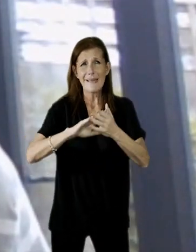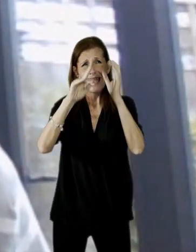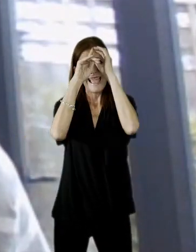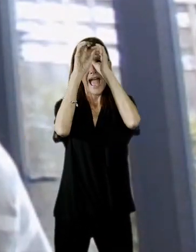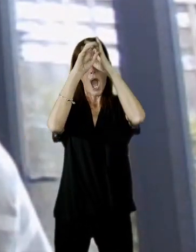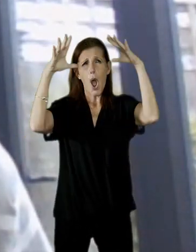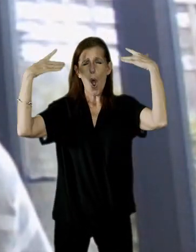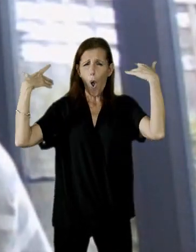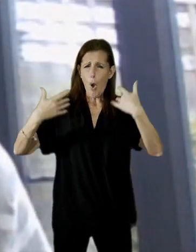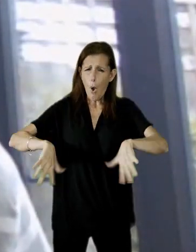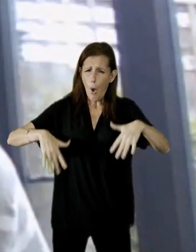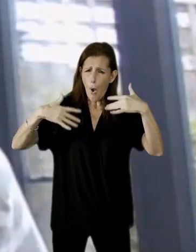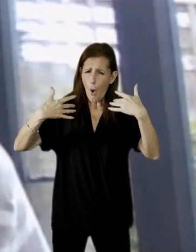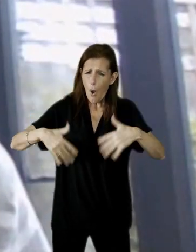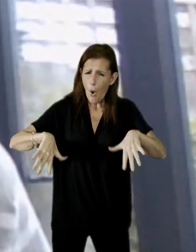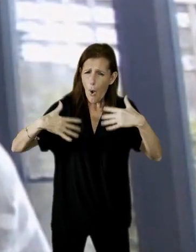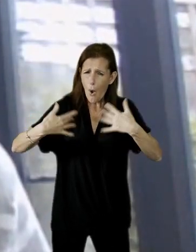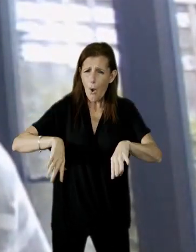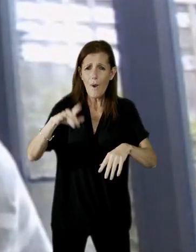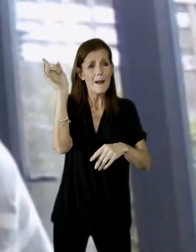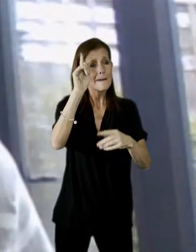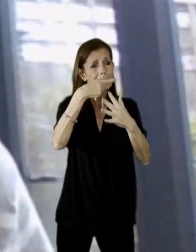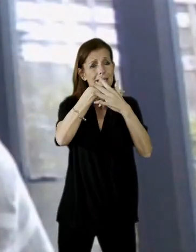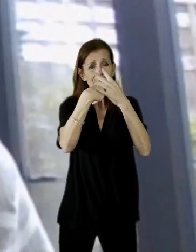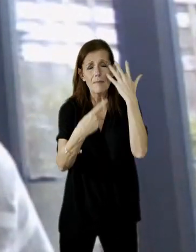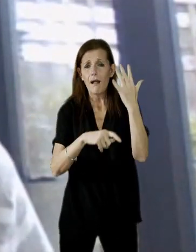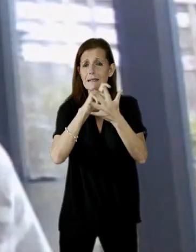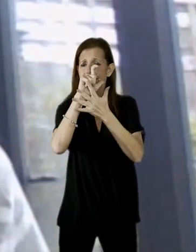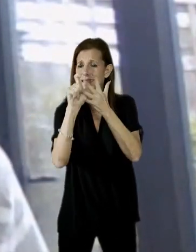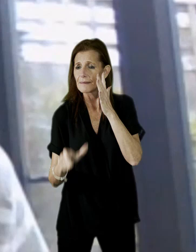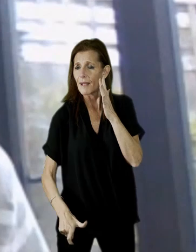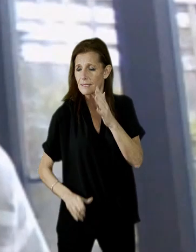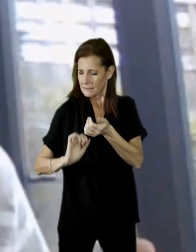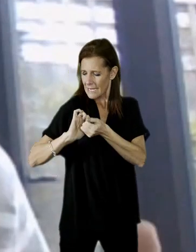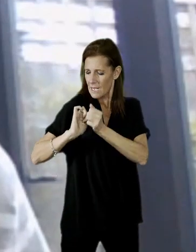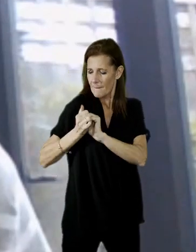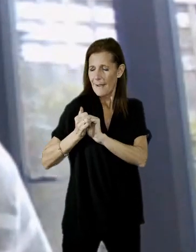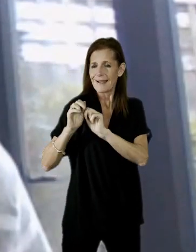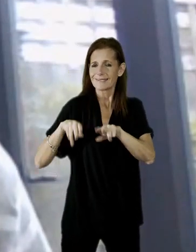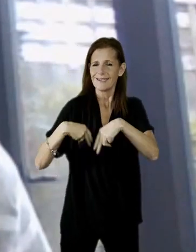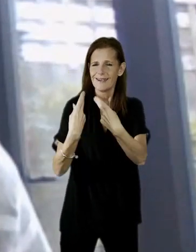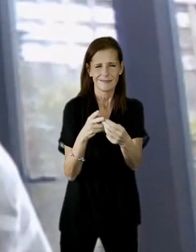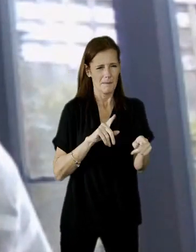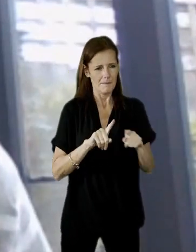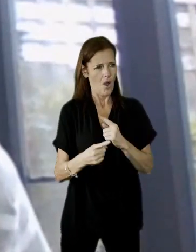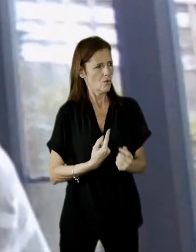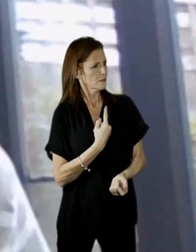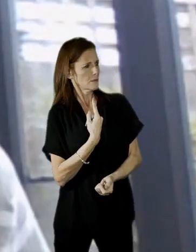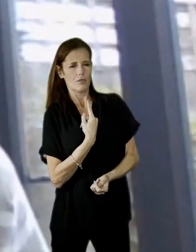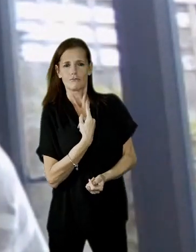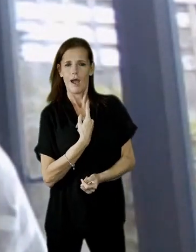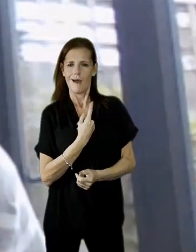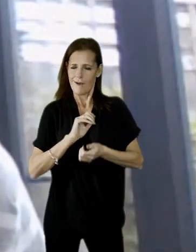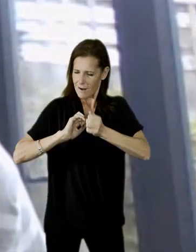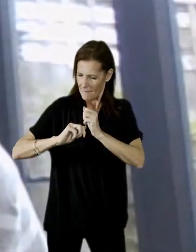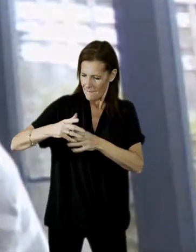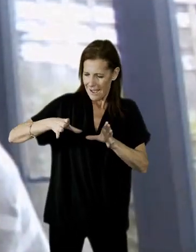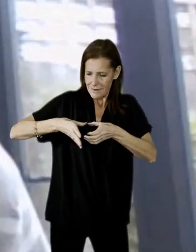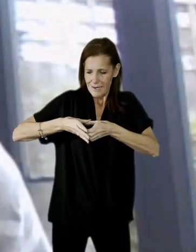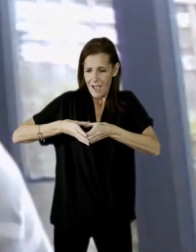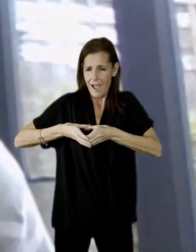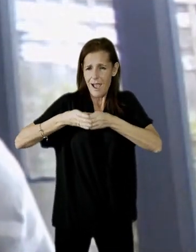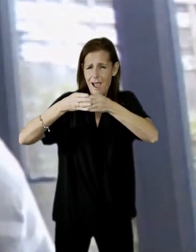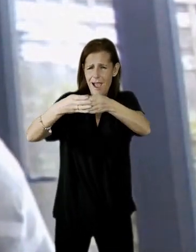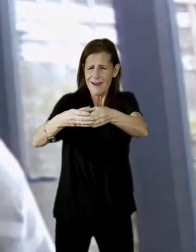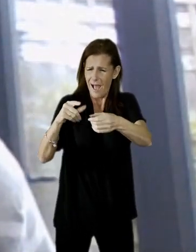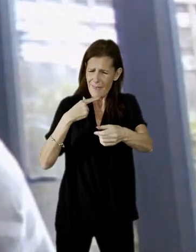and their travelling companions, because most people don't travel alone. So that is a tremendous amount of money that businesses are